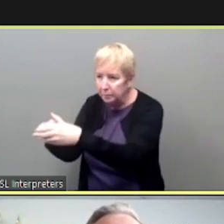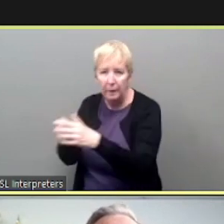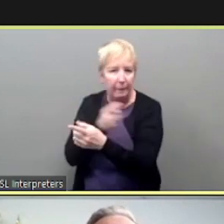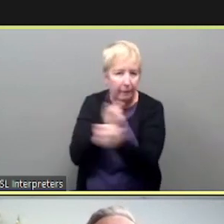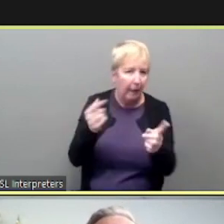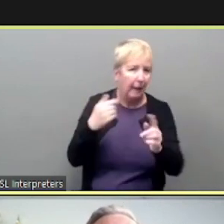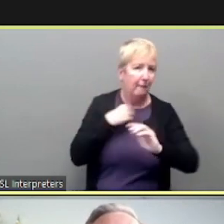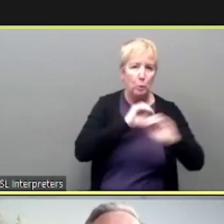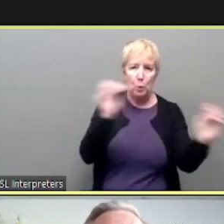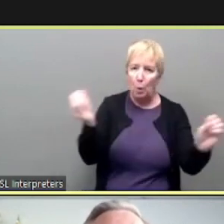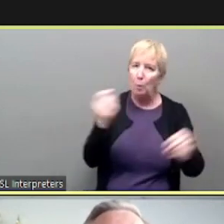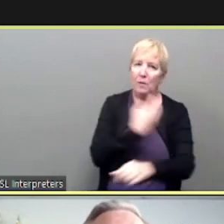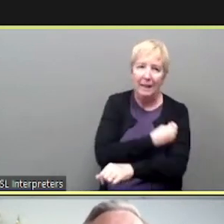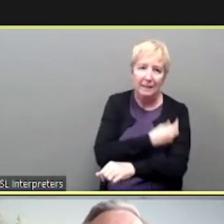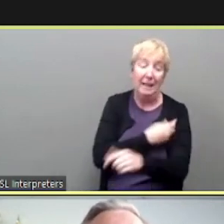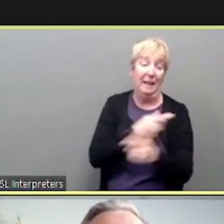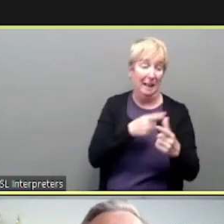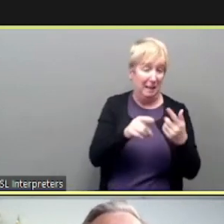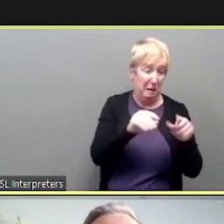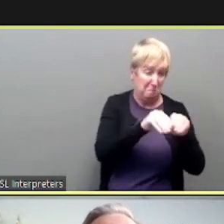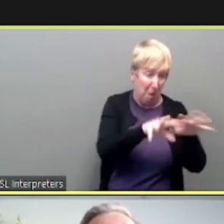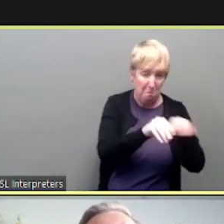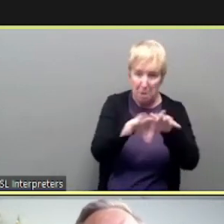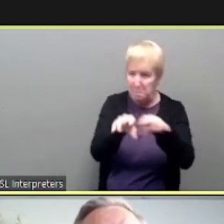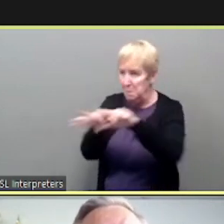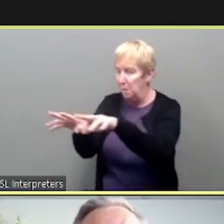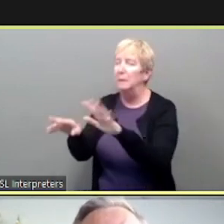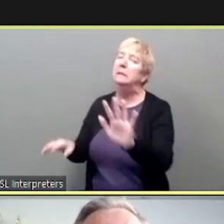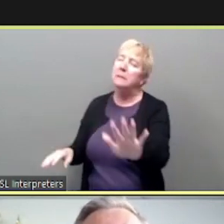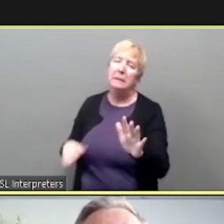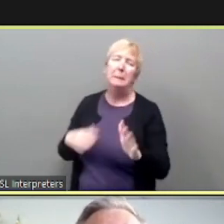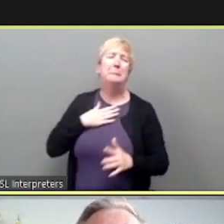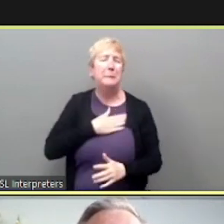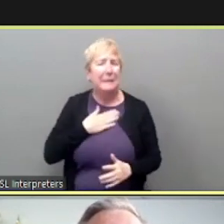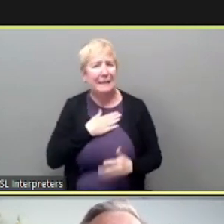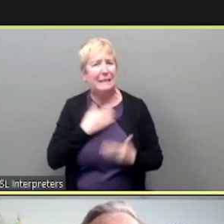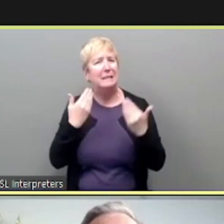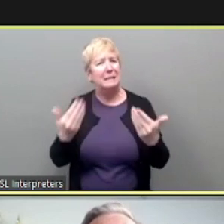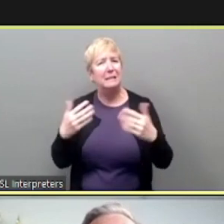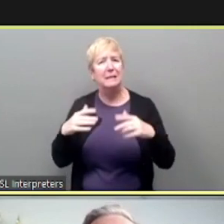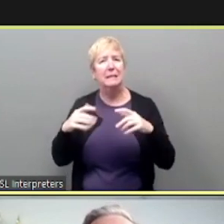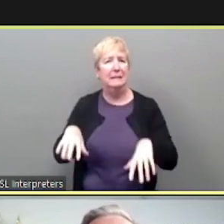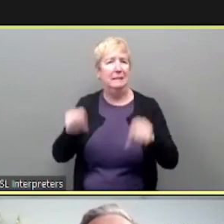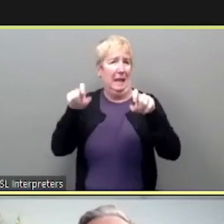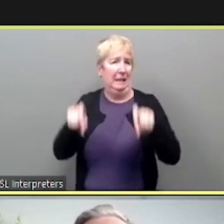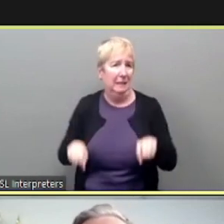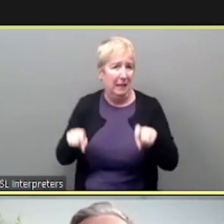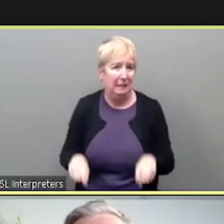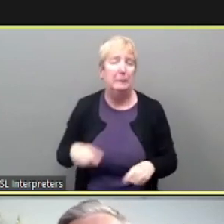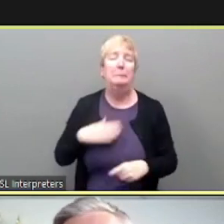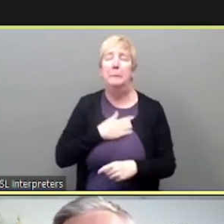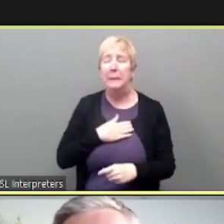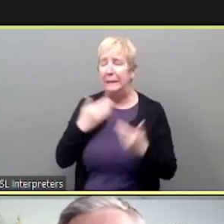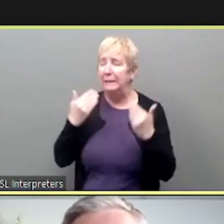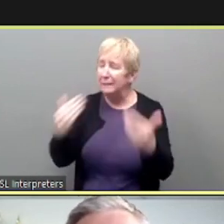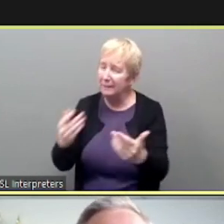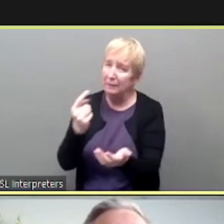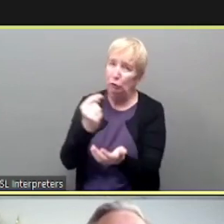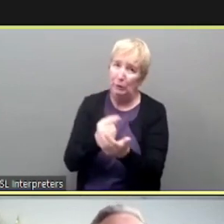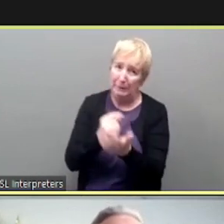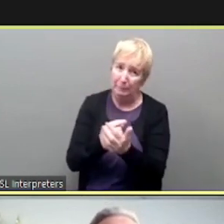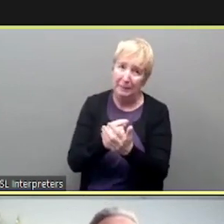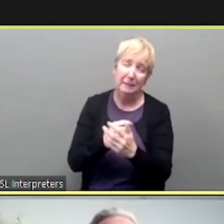rapidly. Please get tested. Please get treatment if you're positive and meet the criteria that I talk about every week